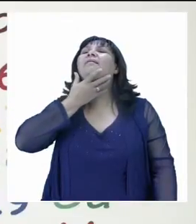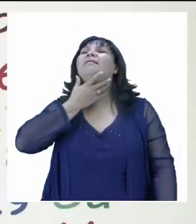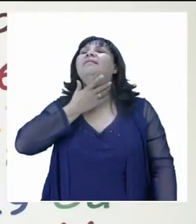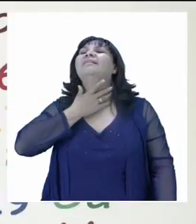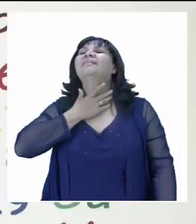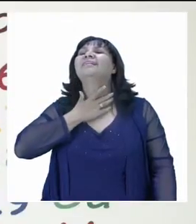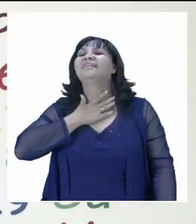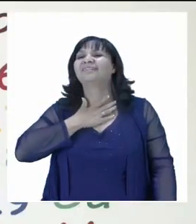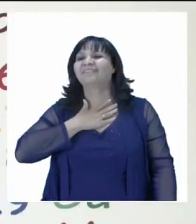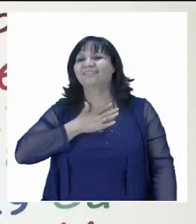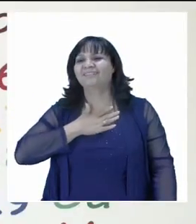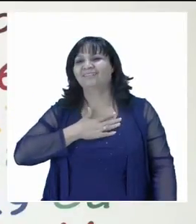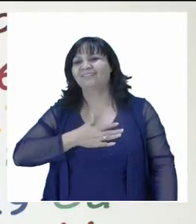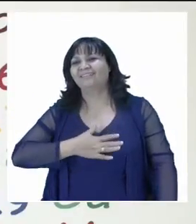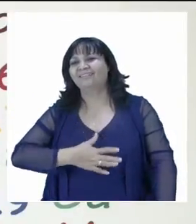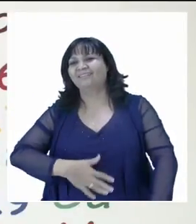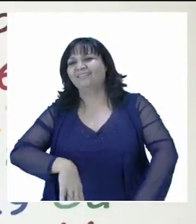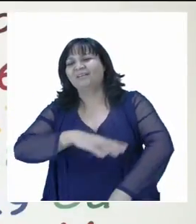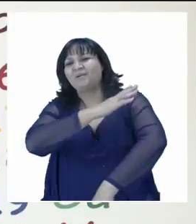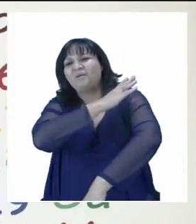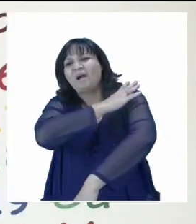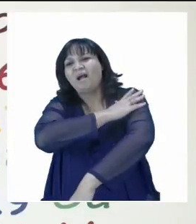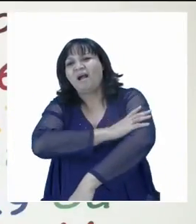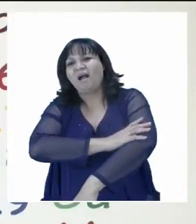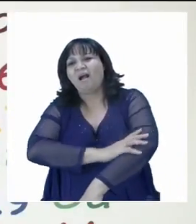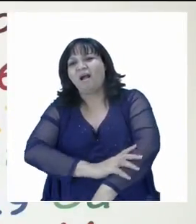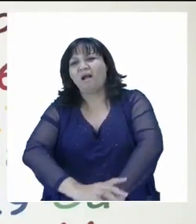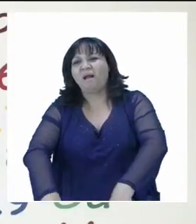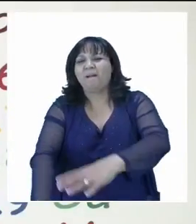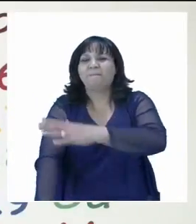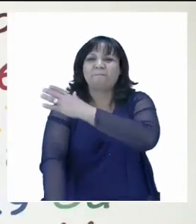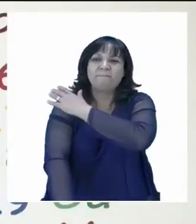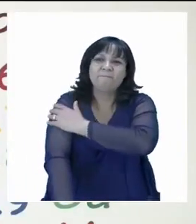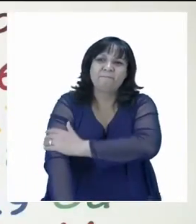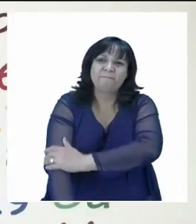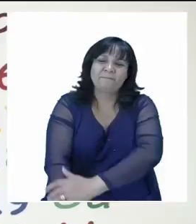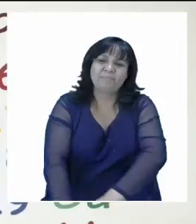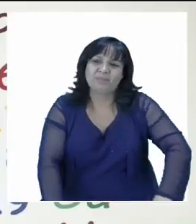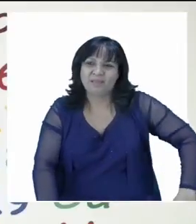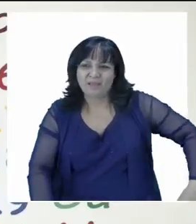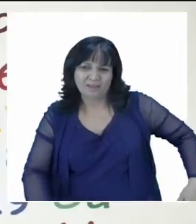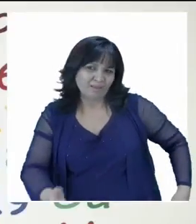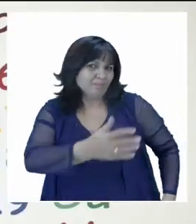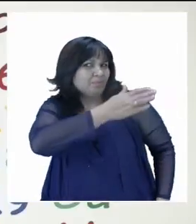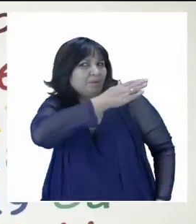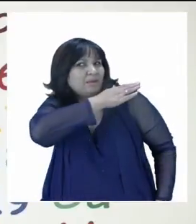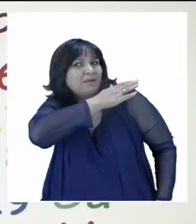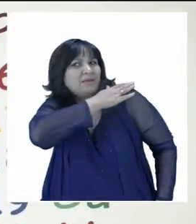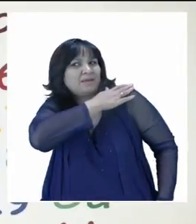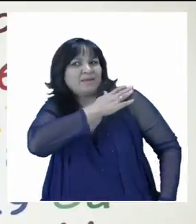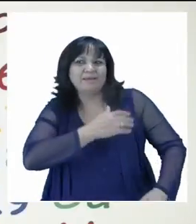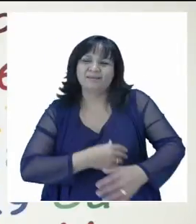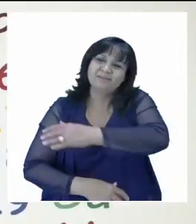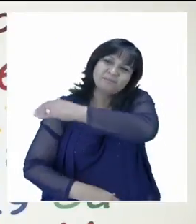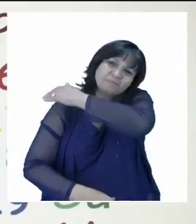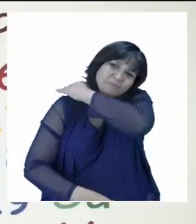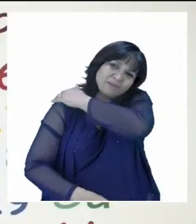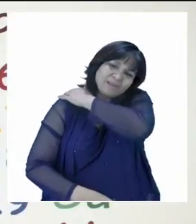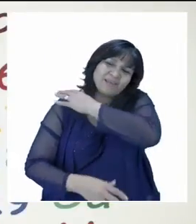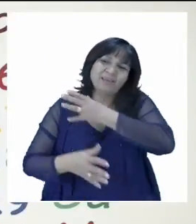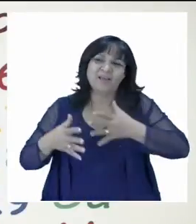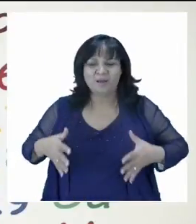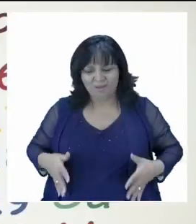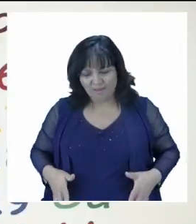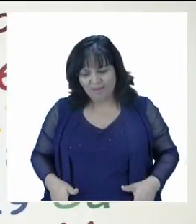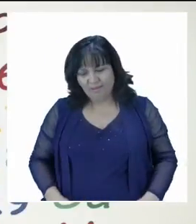your body, your back, your legs, and